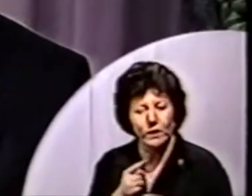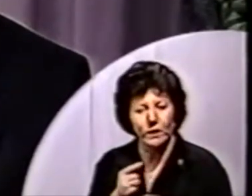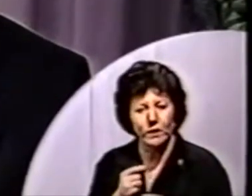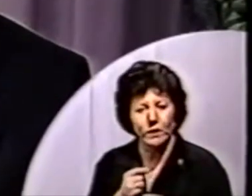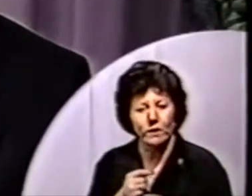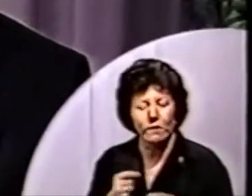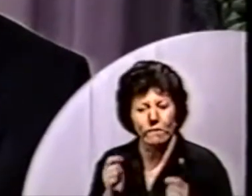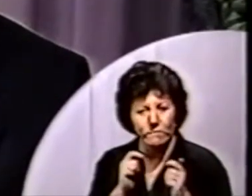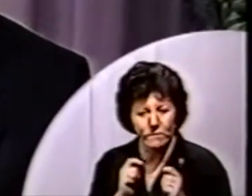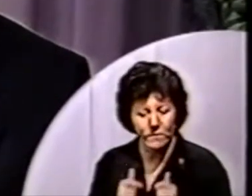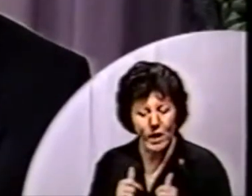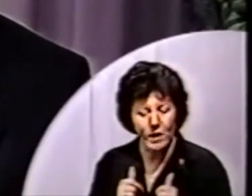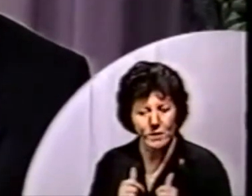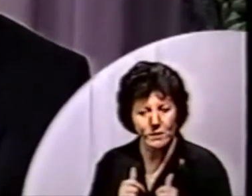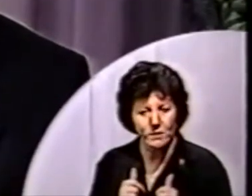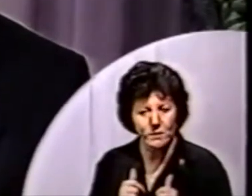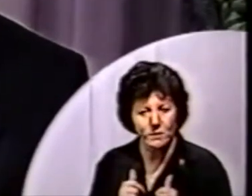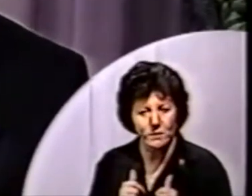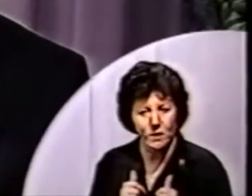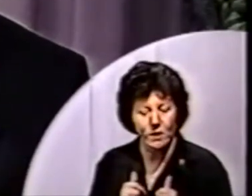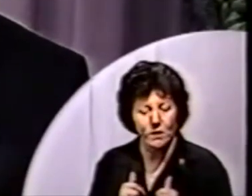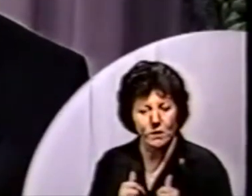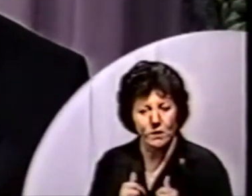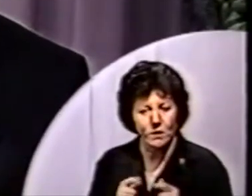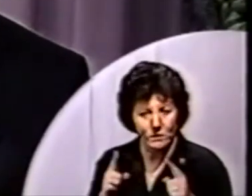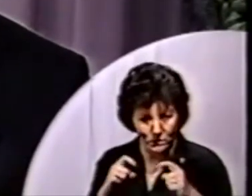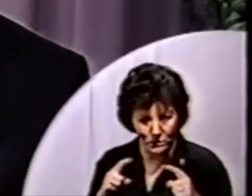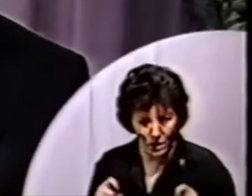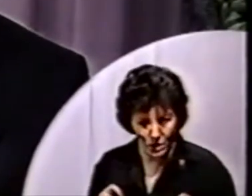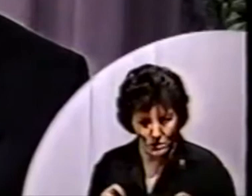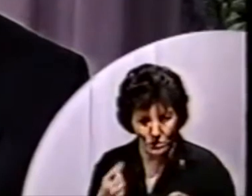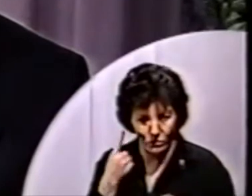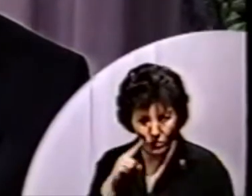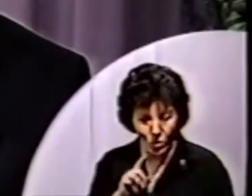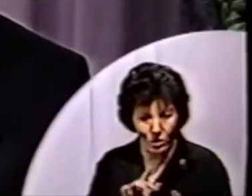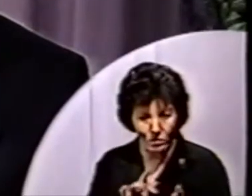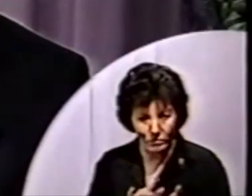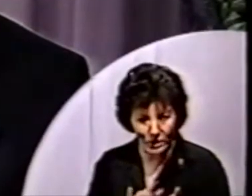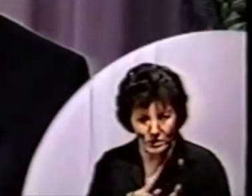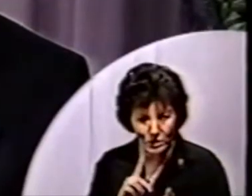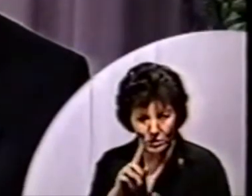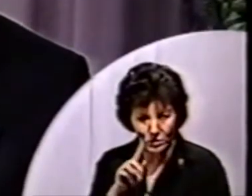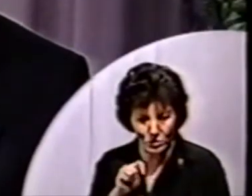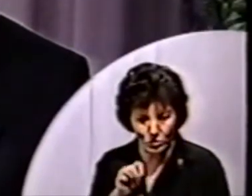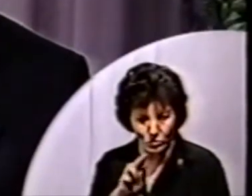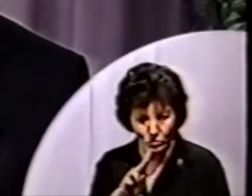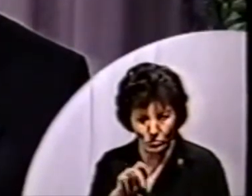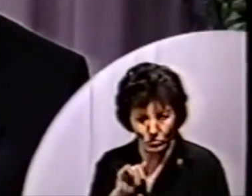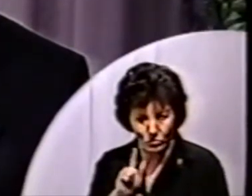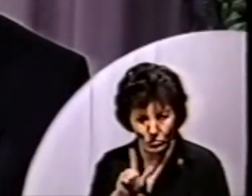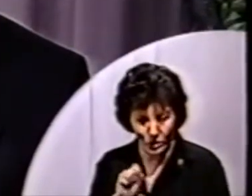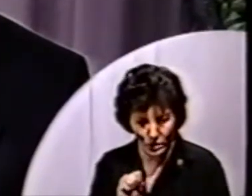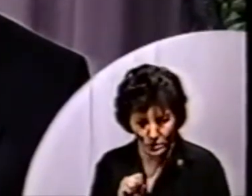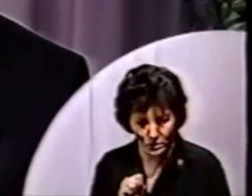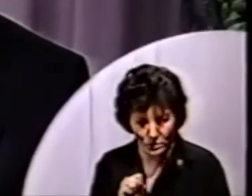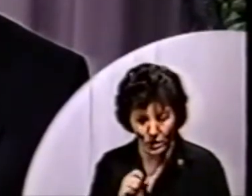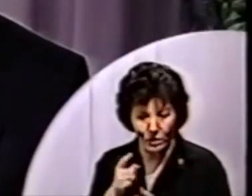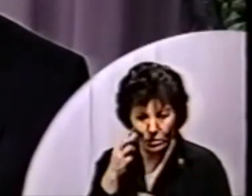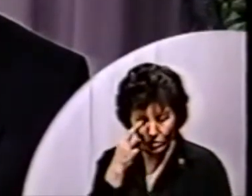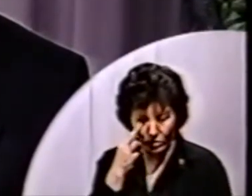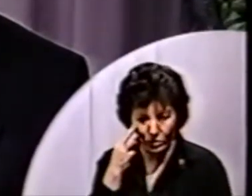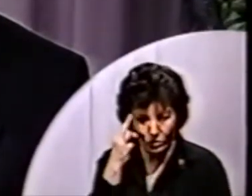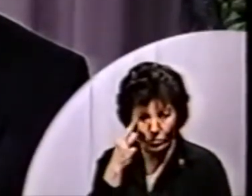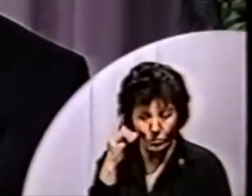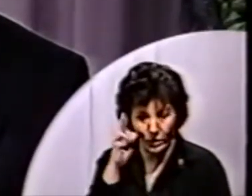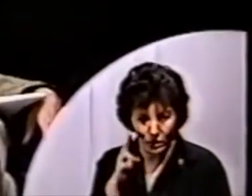timeline for vaccine trials, realizing the importance of HIV vaccines.